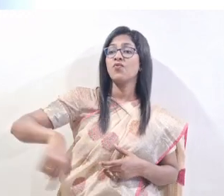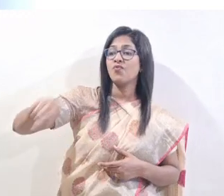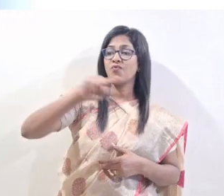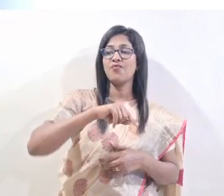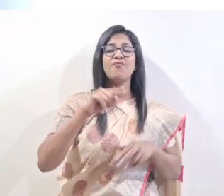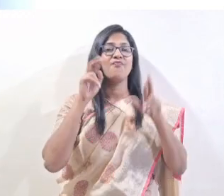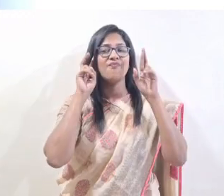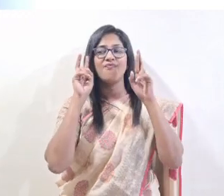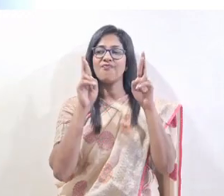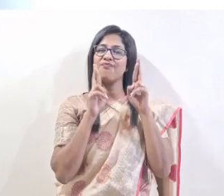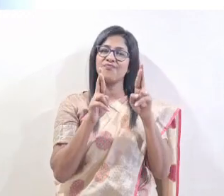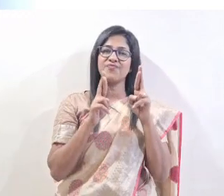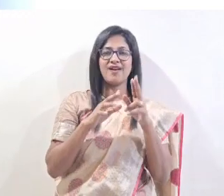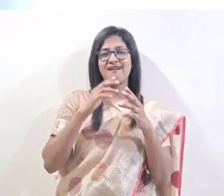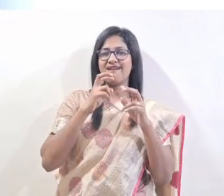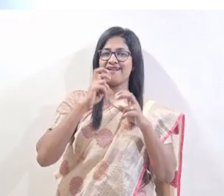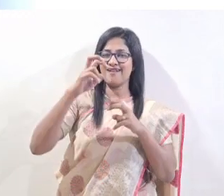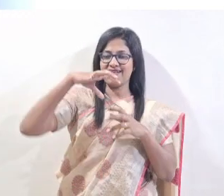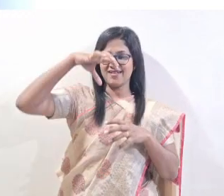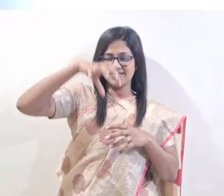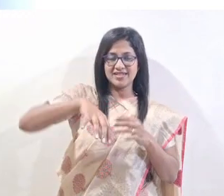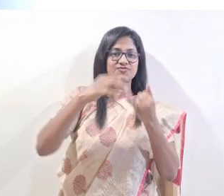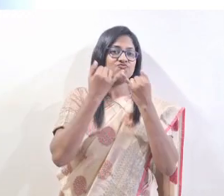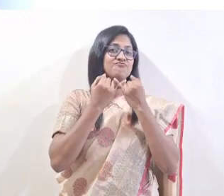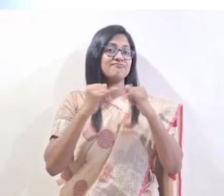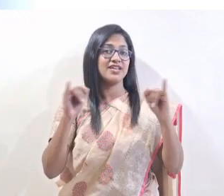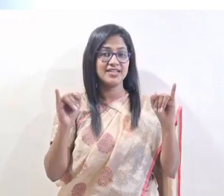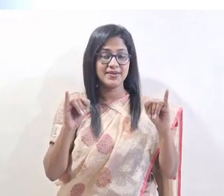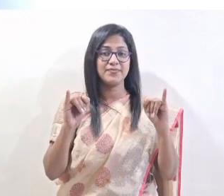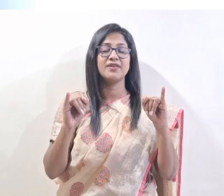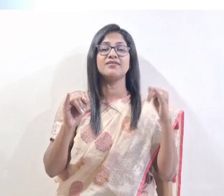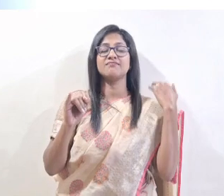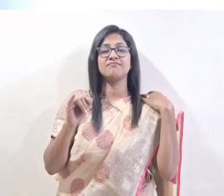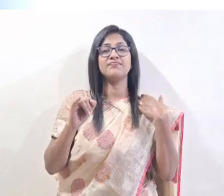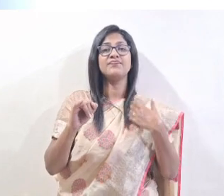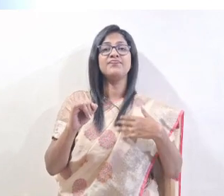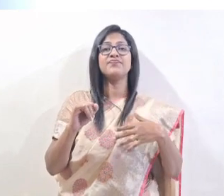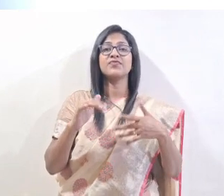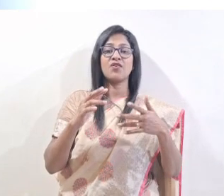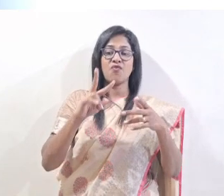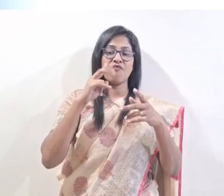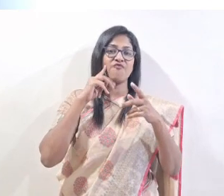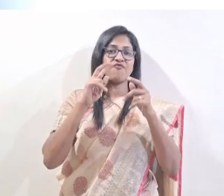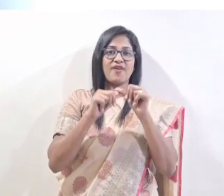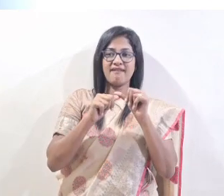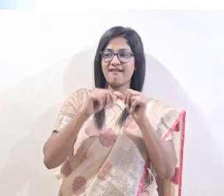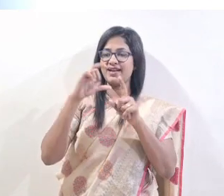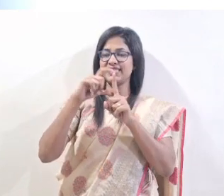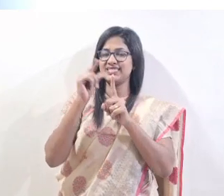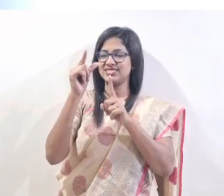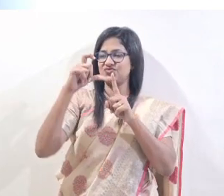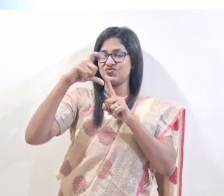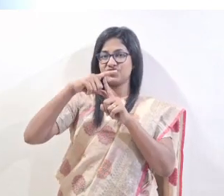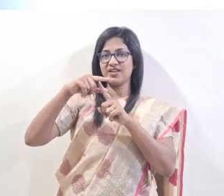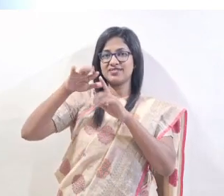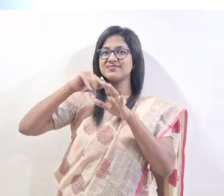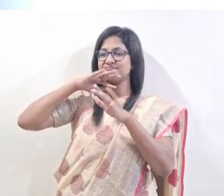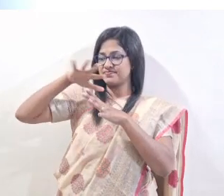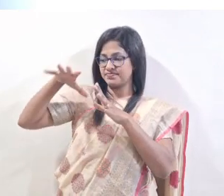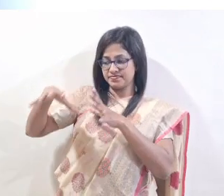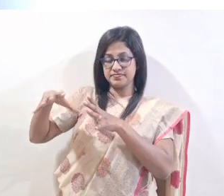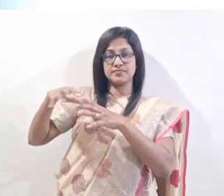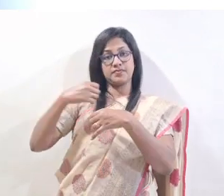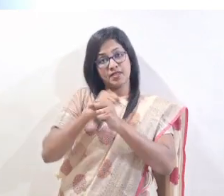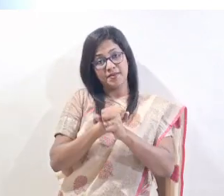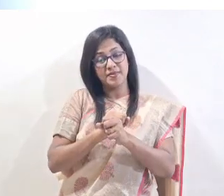Everybody would have wished we could make the stations independent of the viaduct. There have been